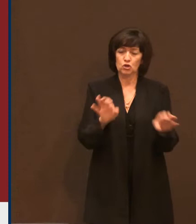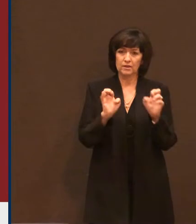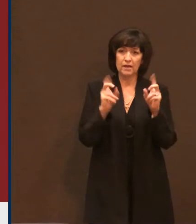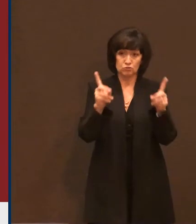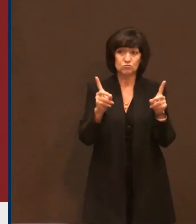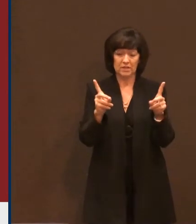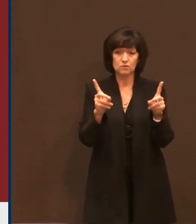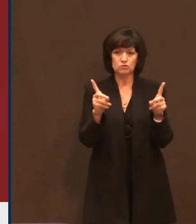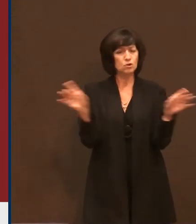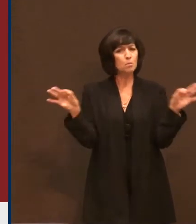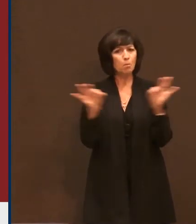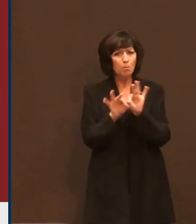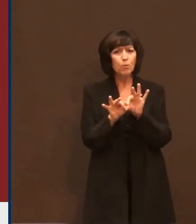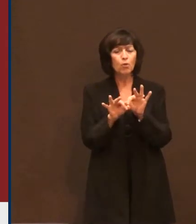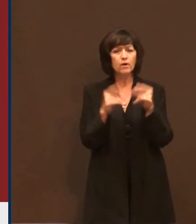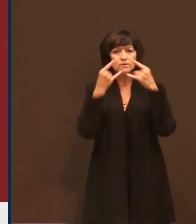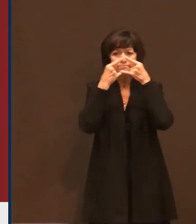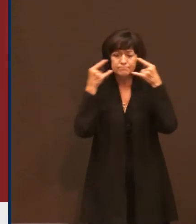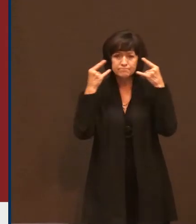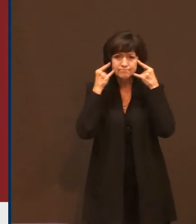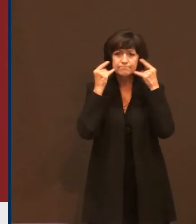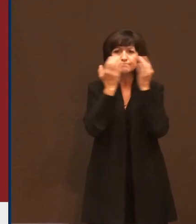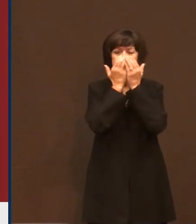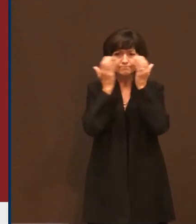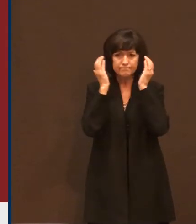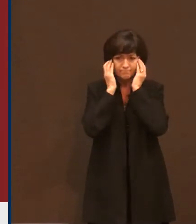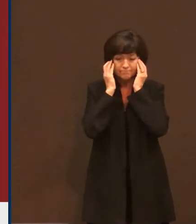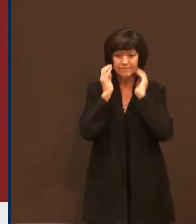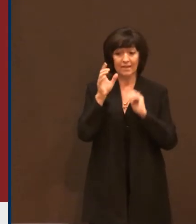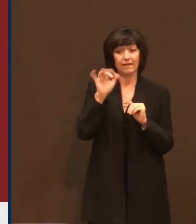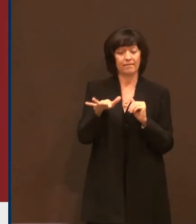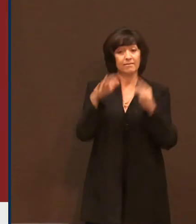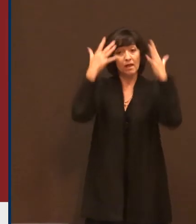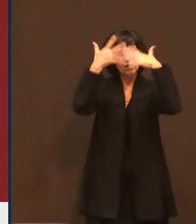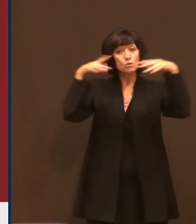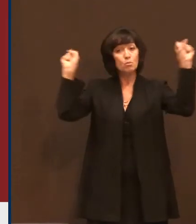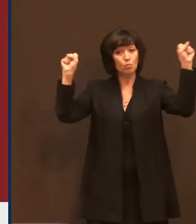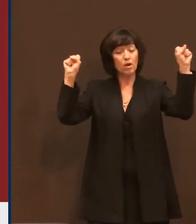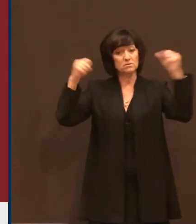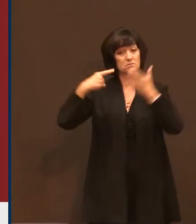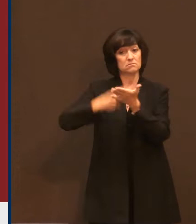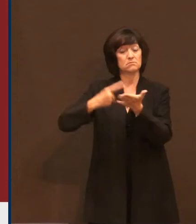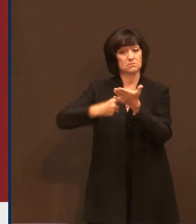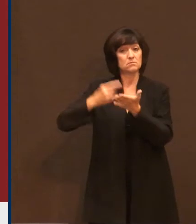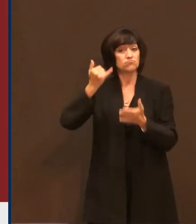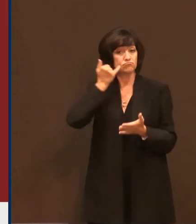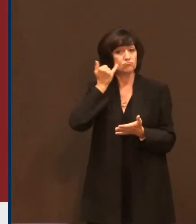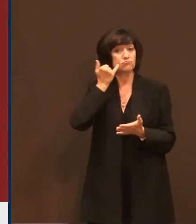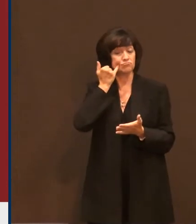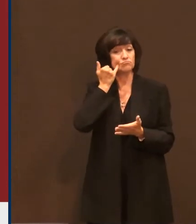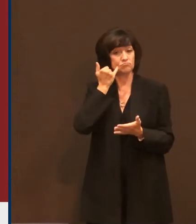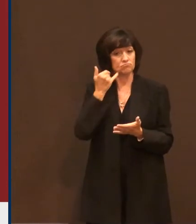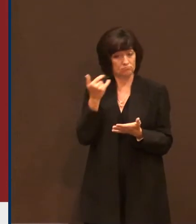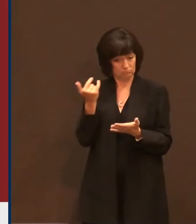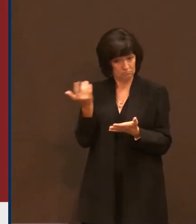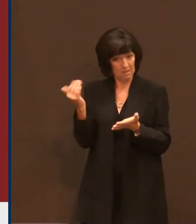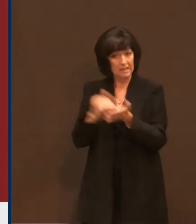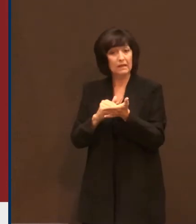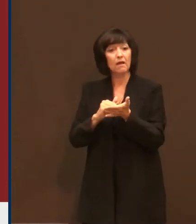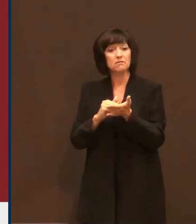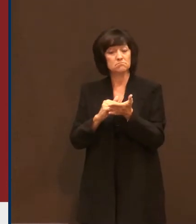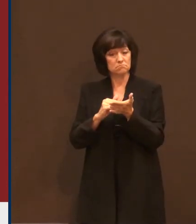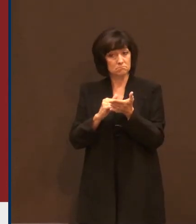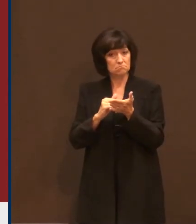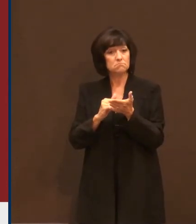matter. On the White House call just yesterday, we heard from, again, the governors